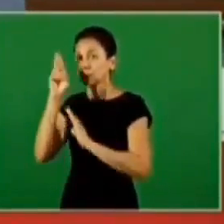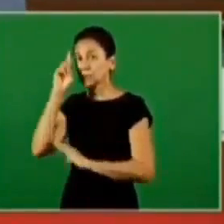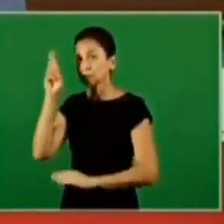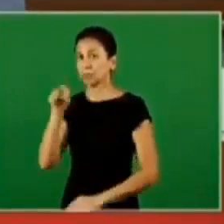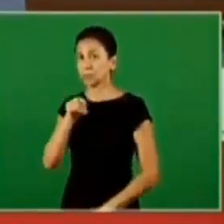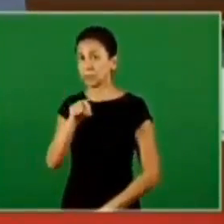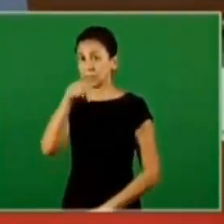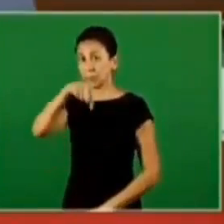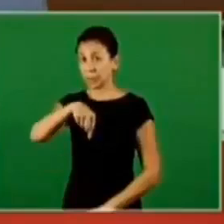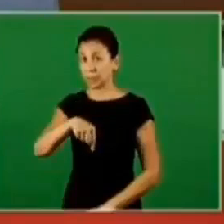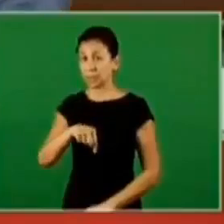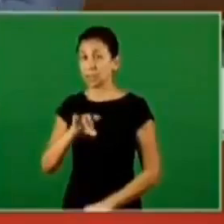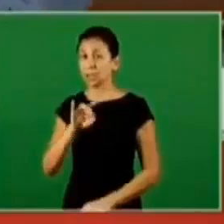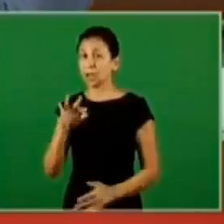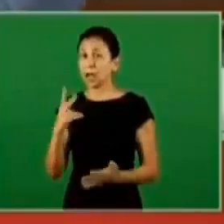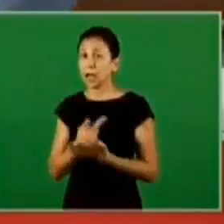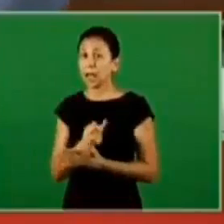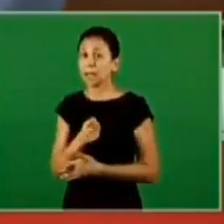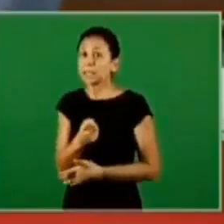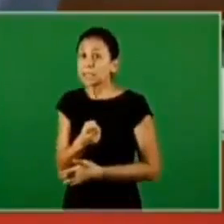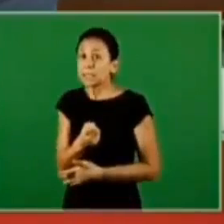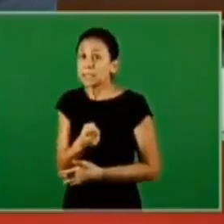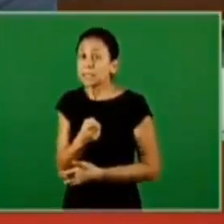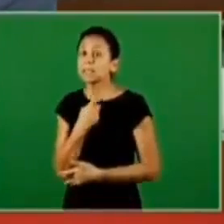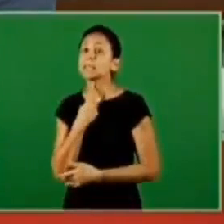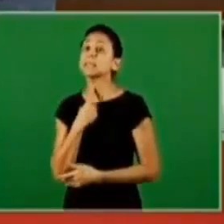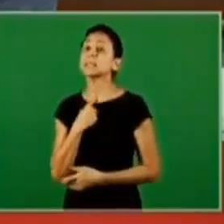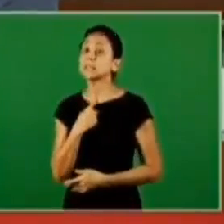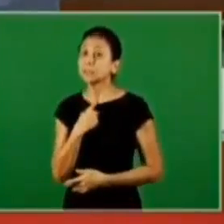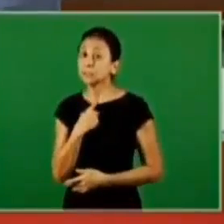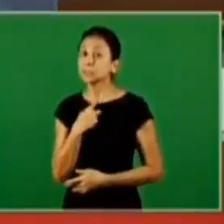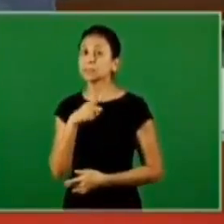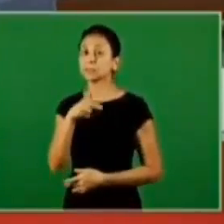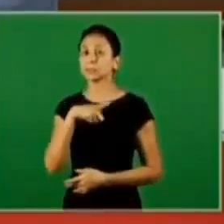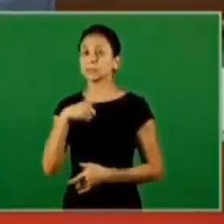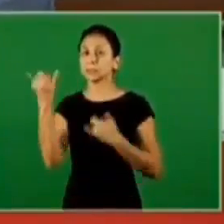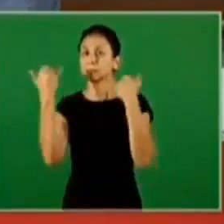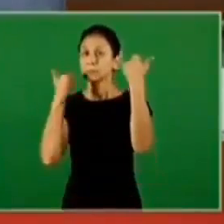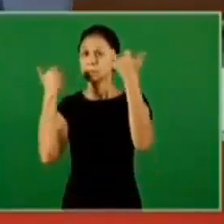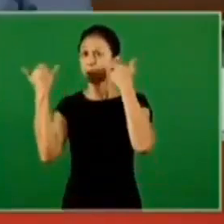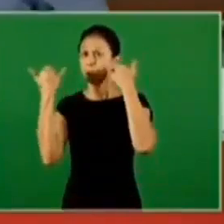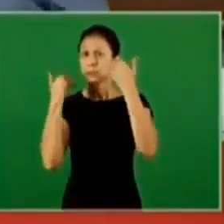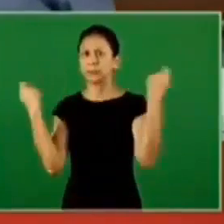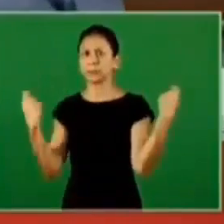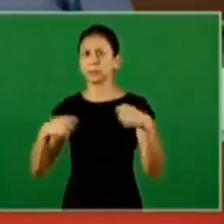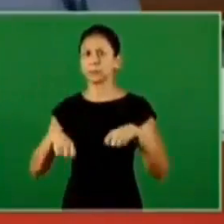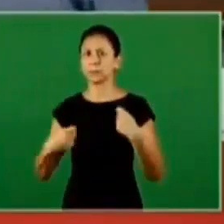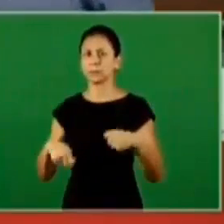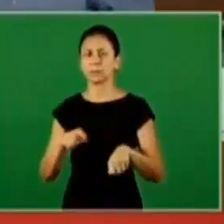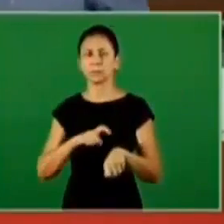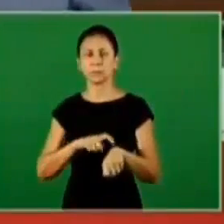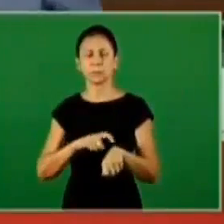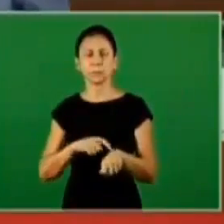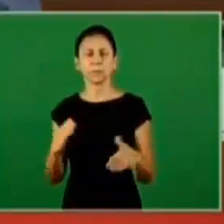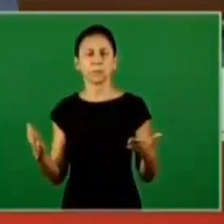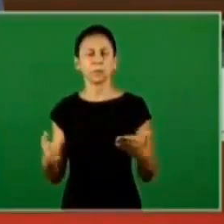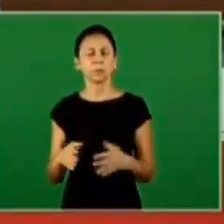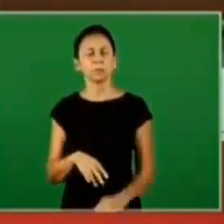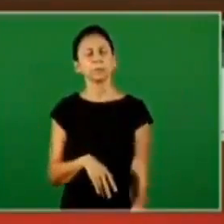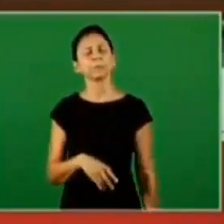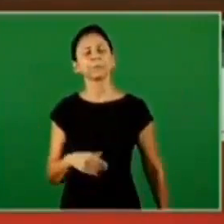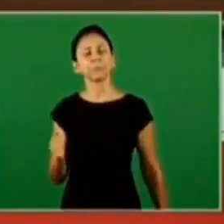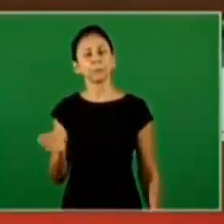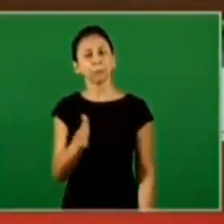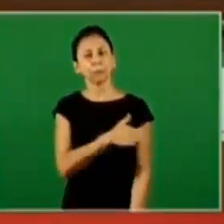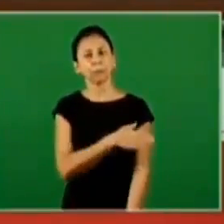You're here, you only fail if you want. You have the information that are necessary for you.